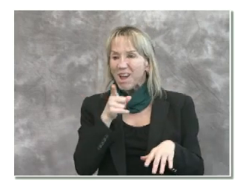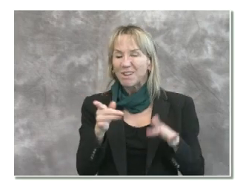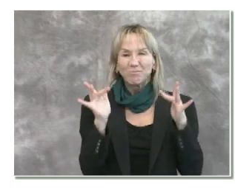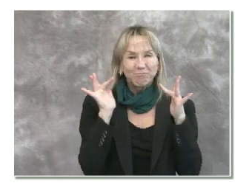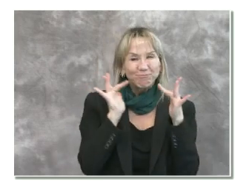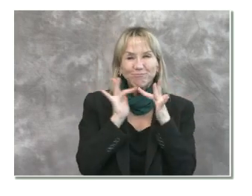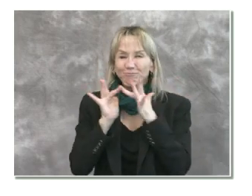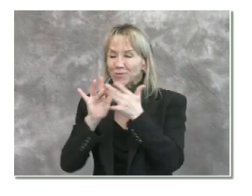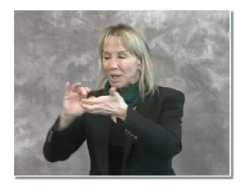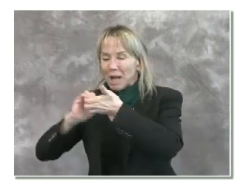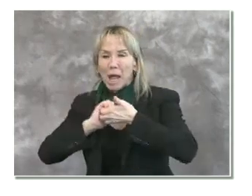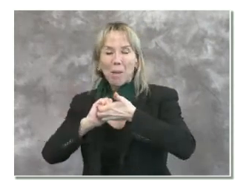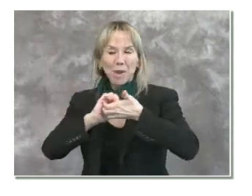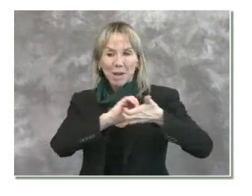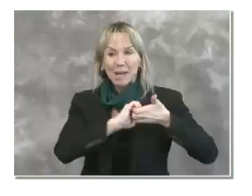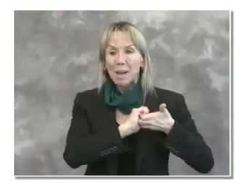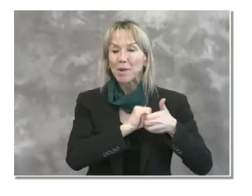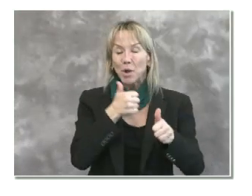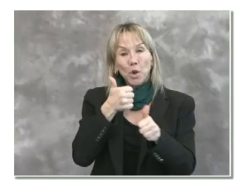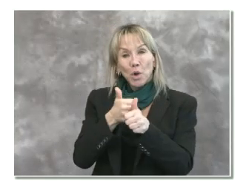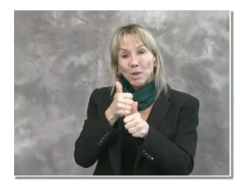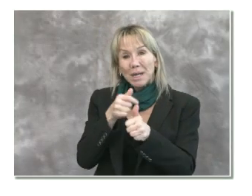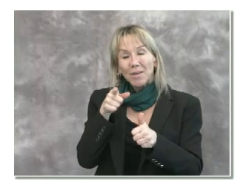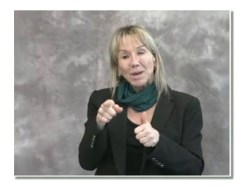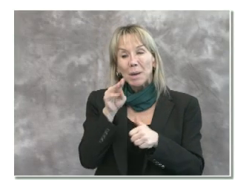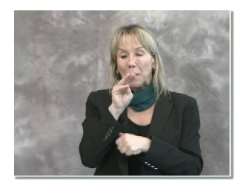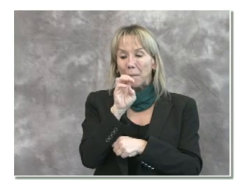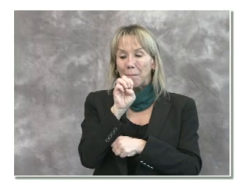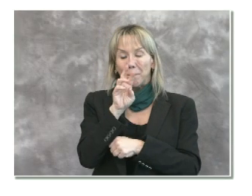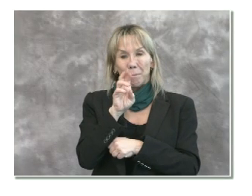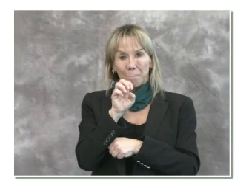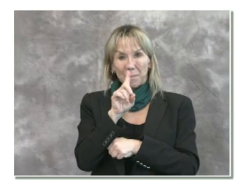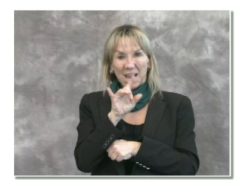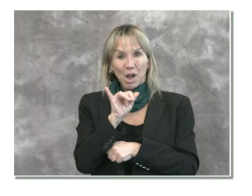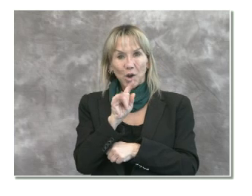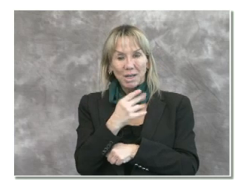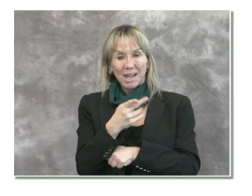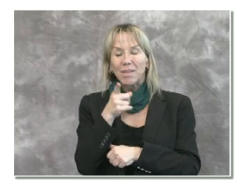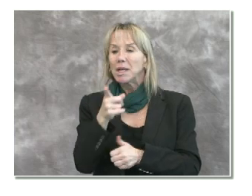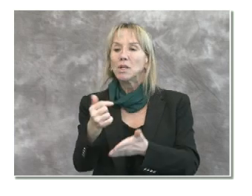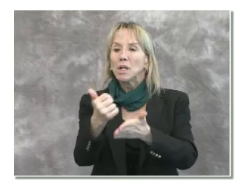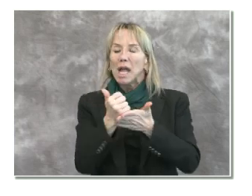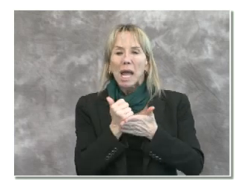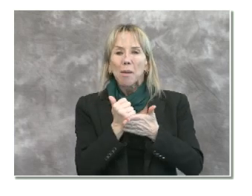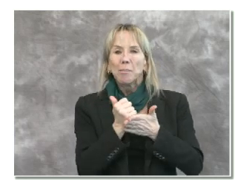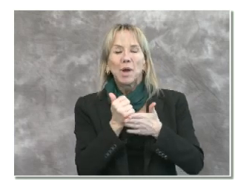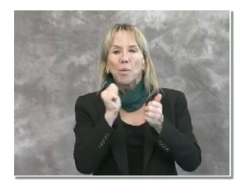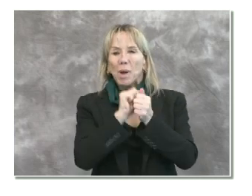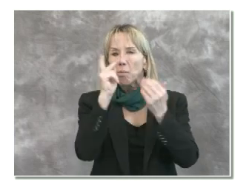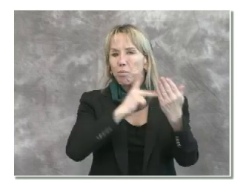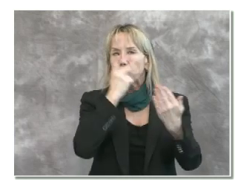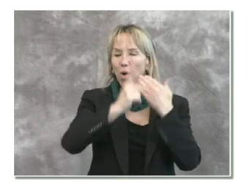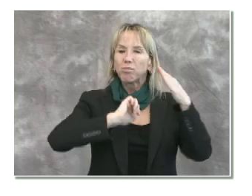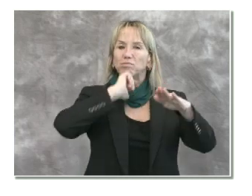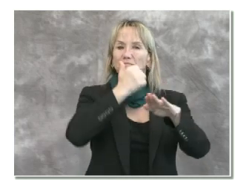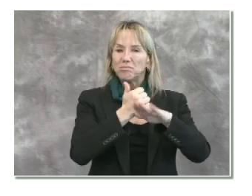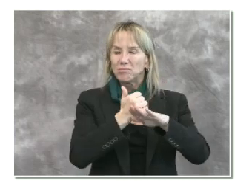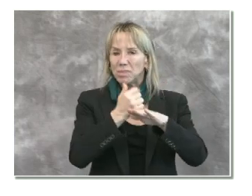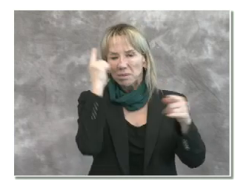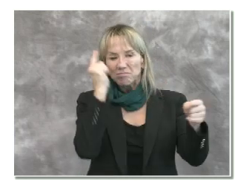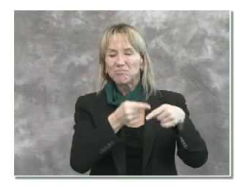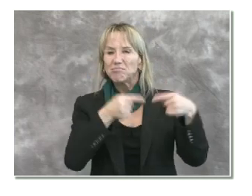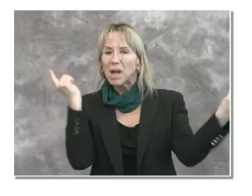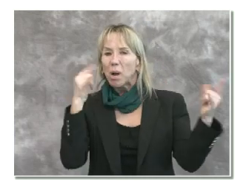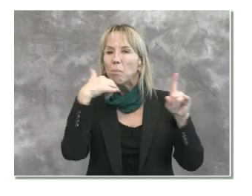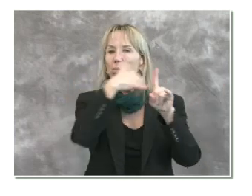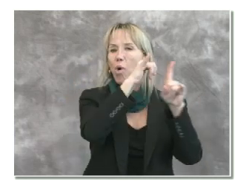of the collaborative. Meredith has contributed to bringing an anti-bullying program to the community, which looks